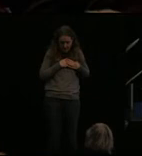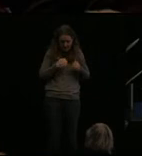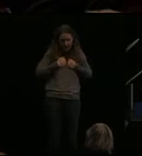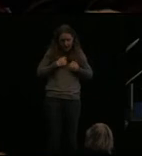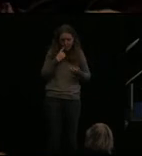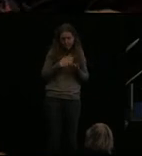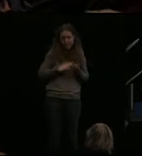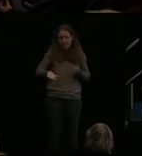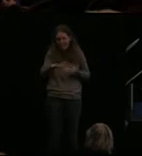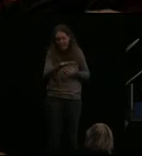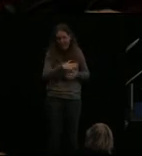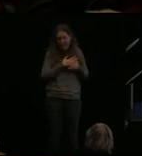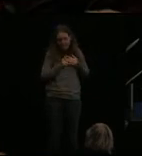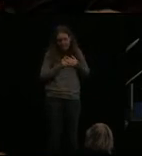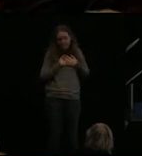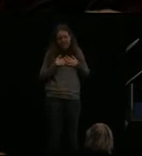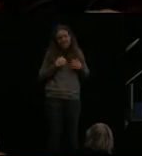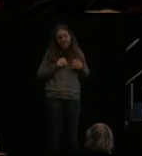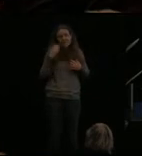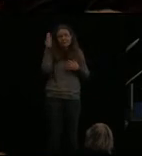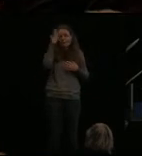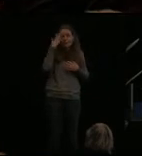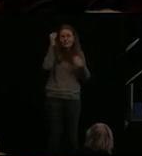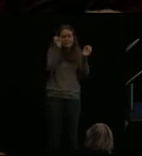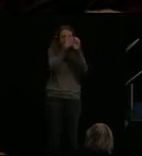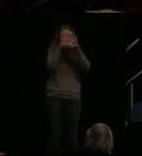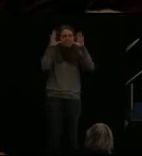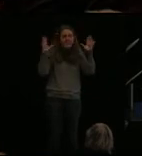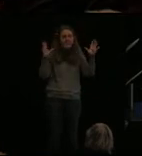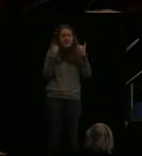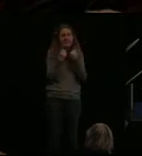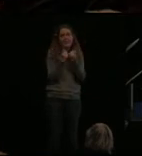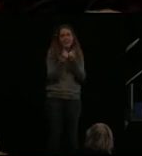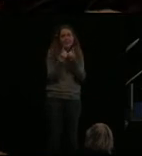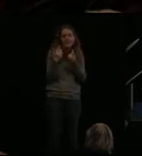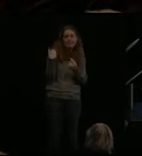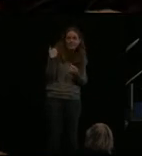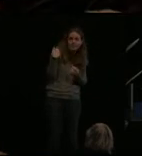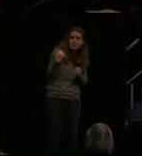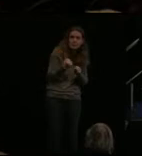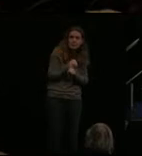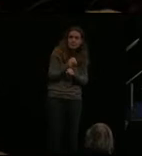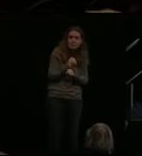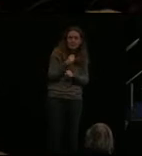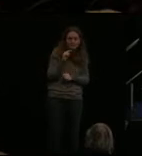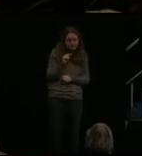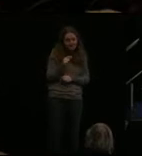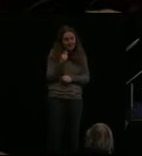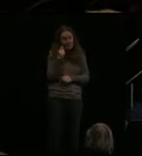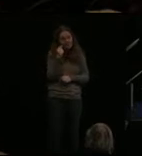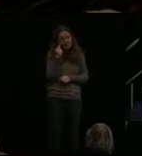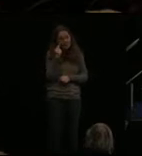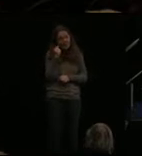promised land, the dreams, the visions, the things that he's called us to do, is it possible